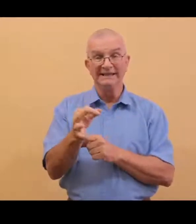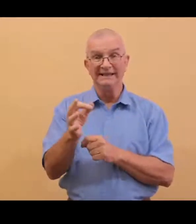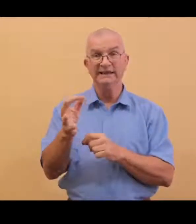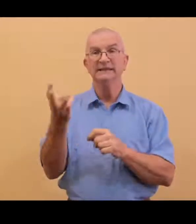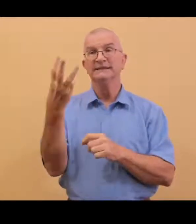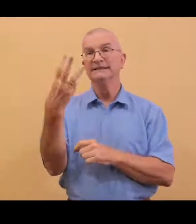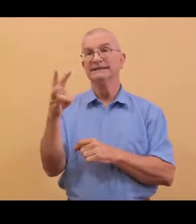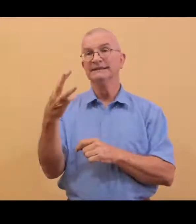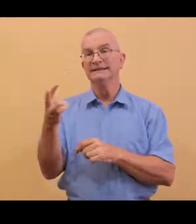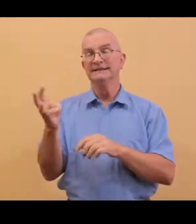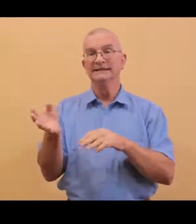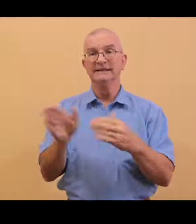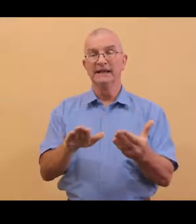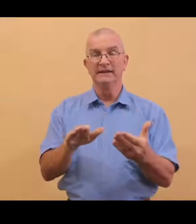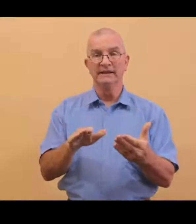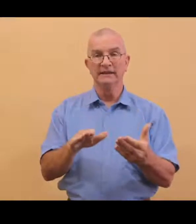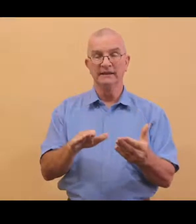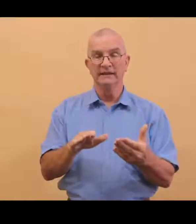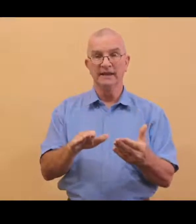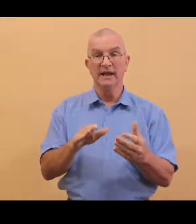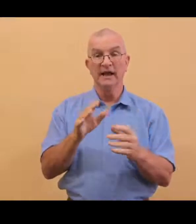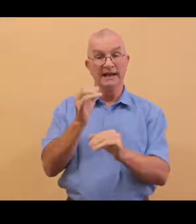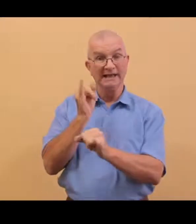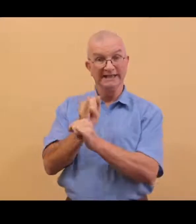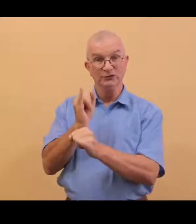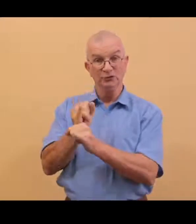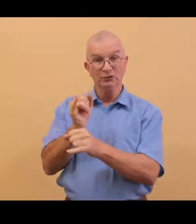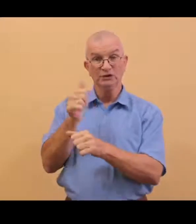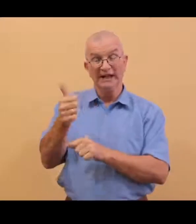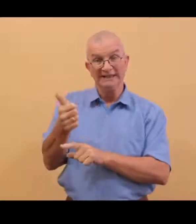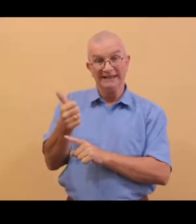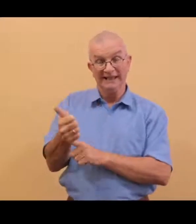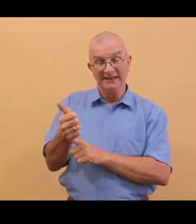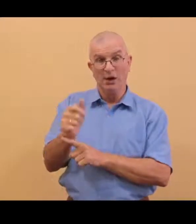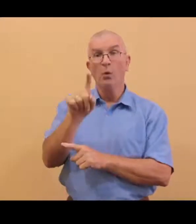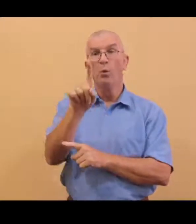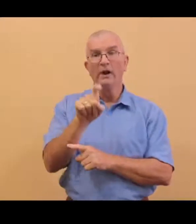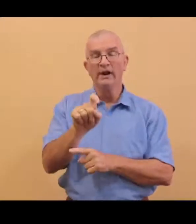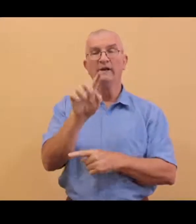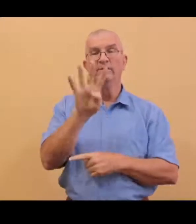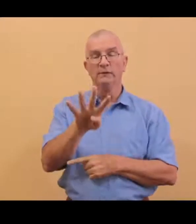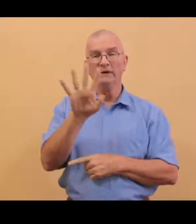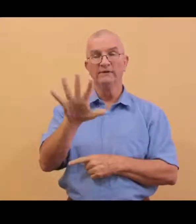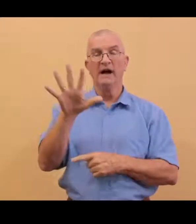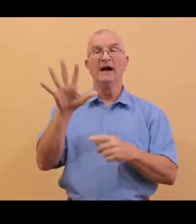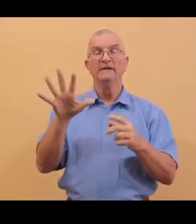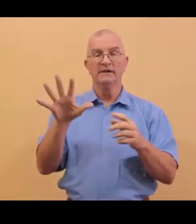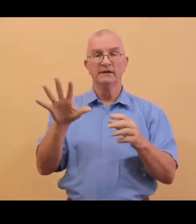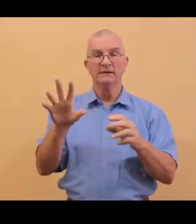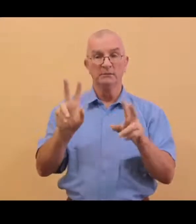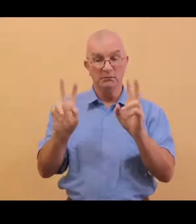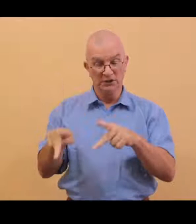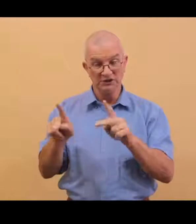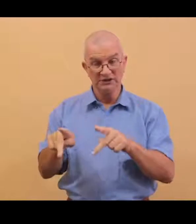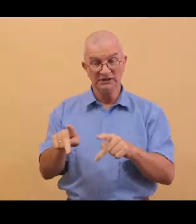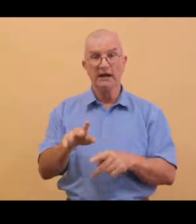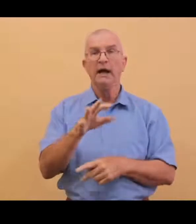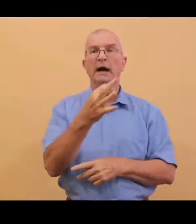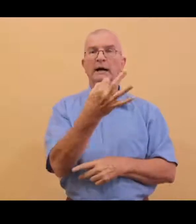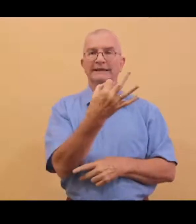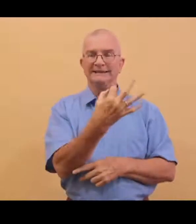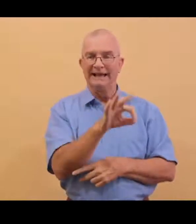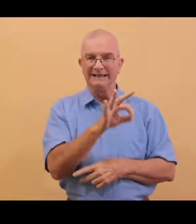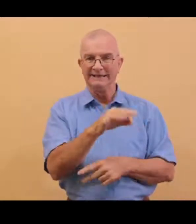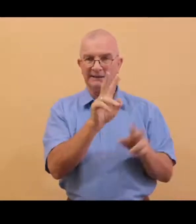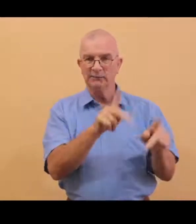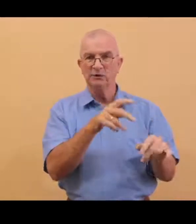at 16. In institutional isolation, we currently have 145 active cases, 19 persons in